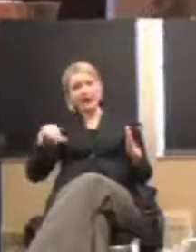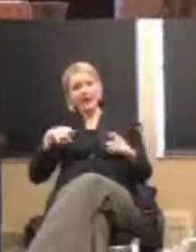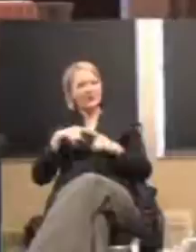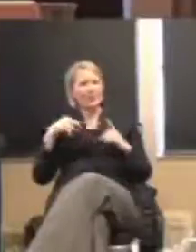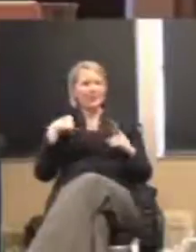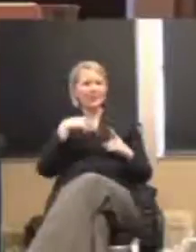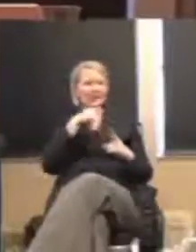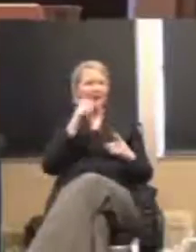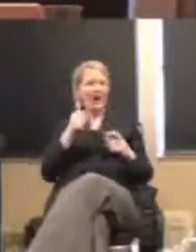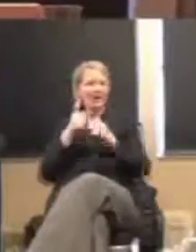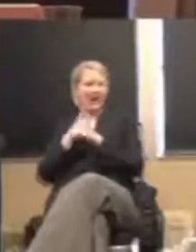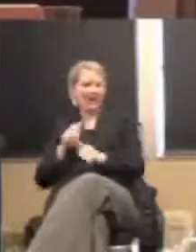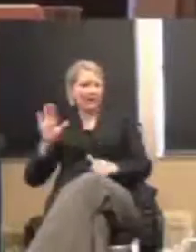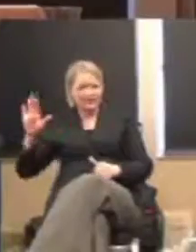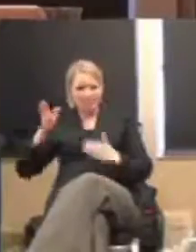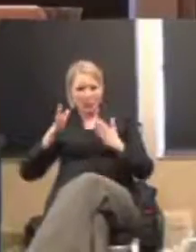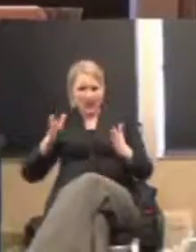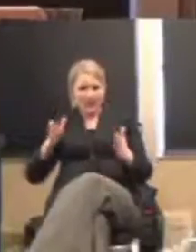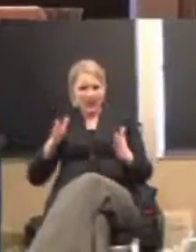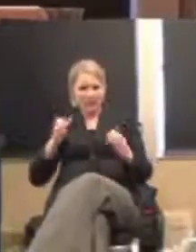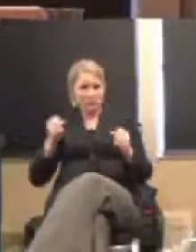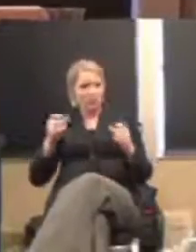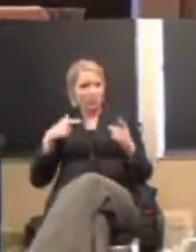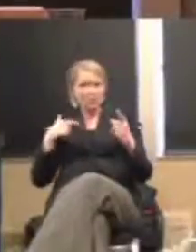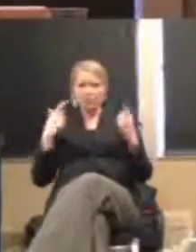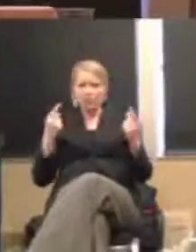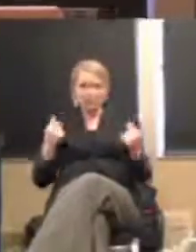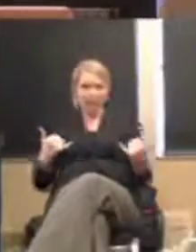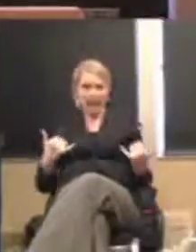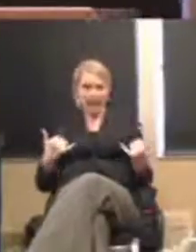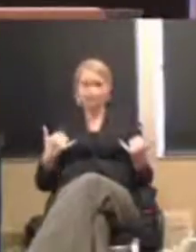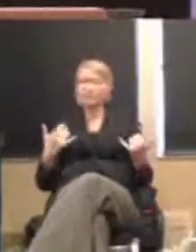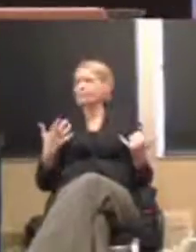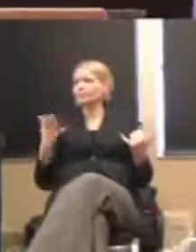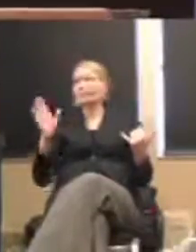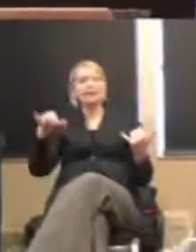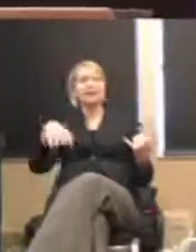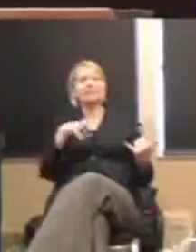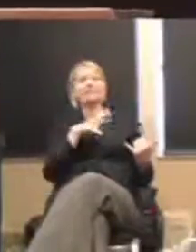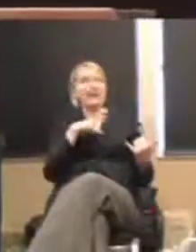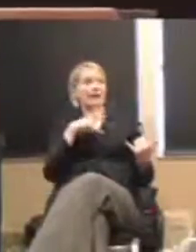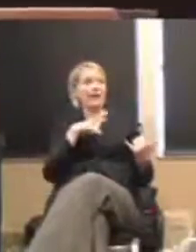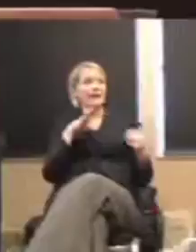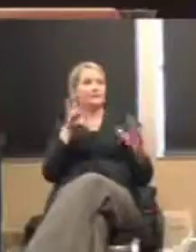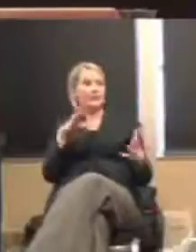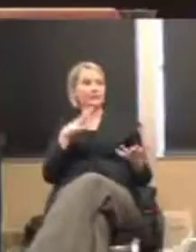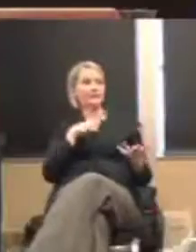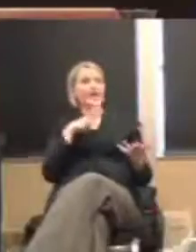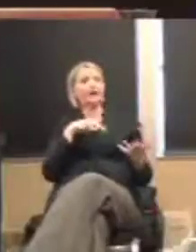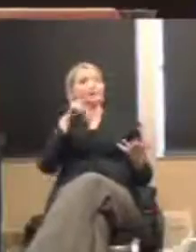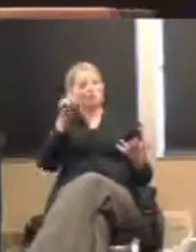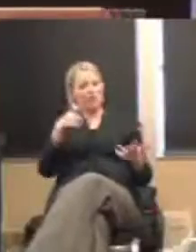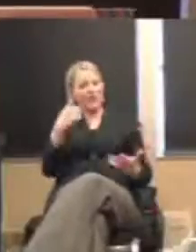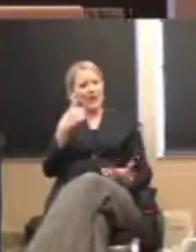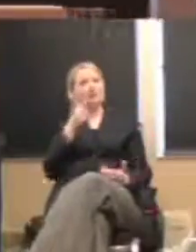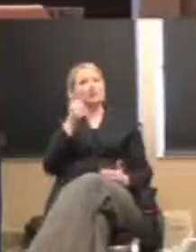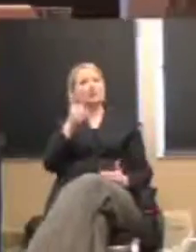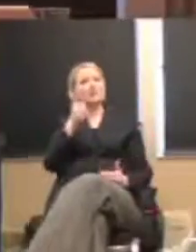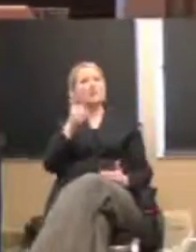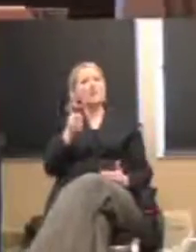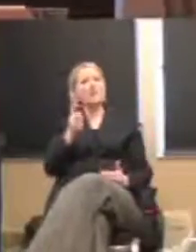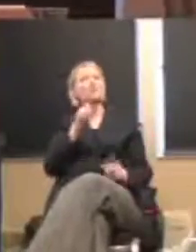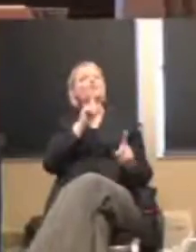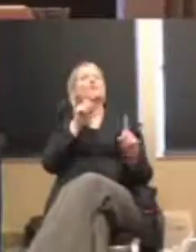right. But now what do I do? Well, that's fine. That's fine. That's the question you should ask. The answer